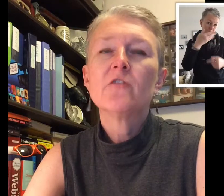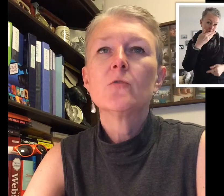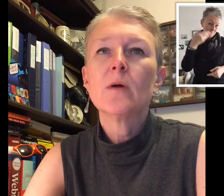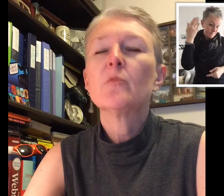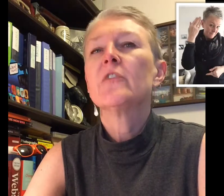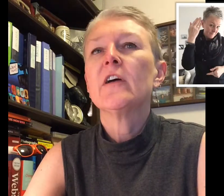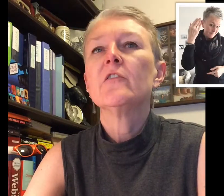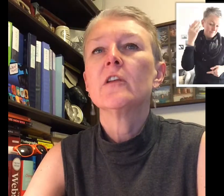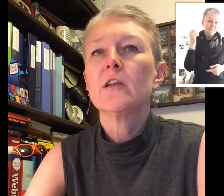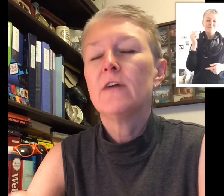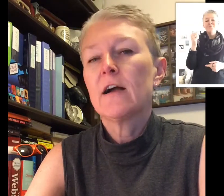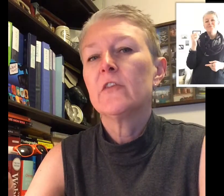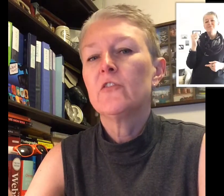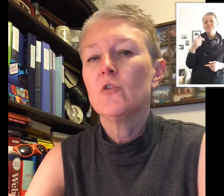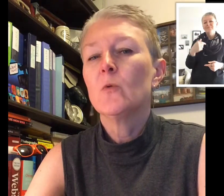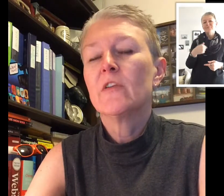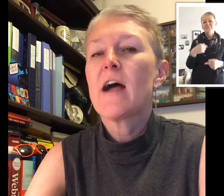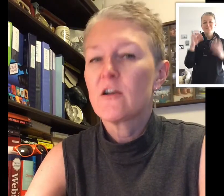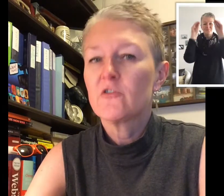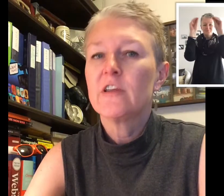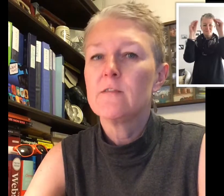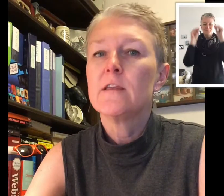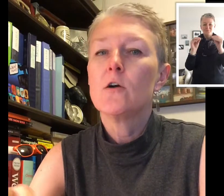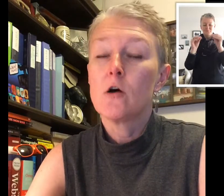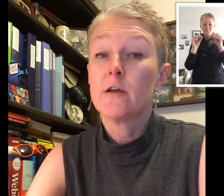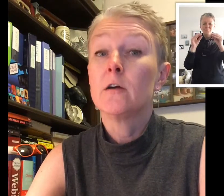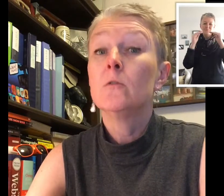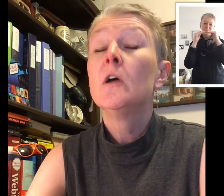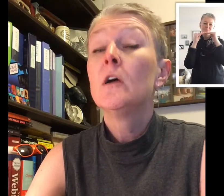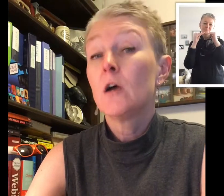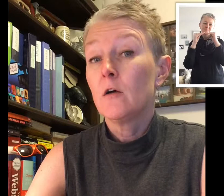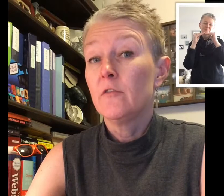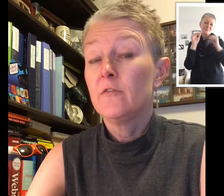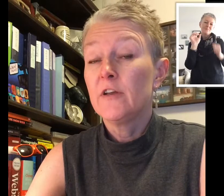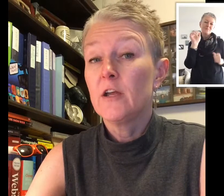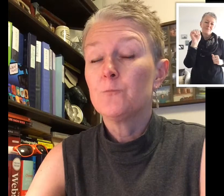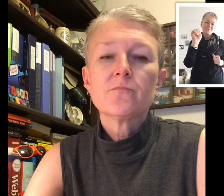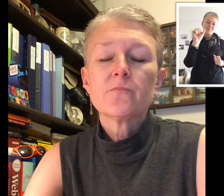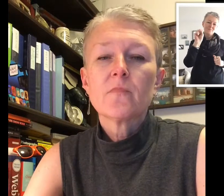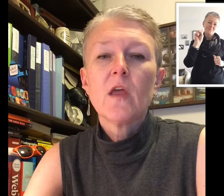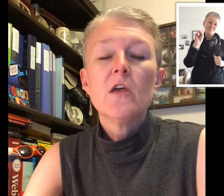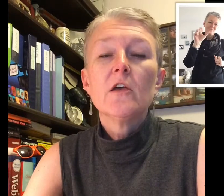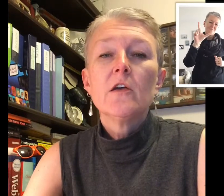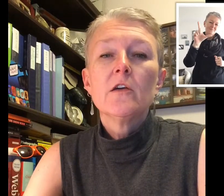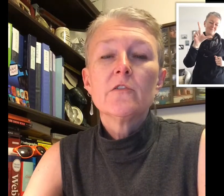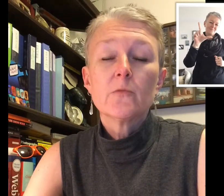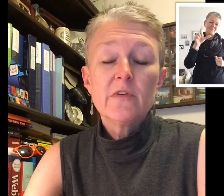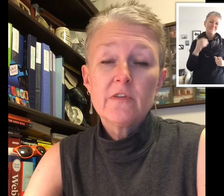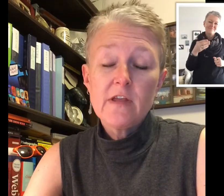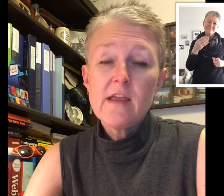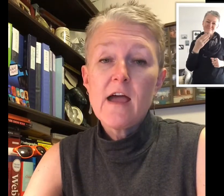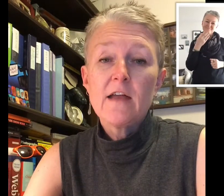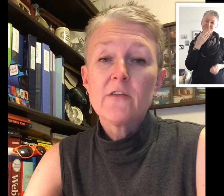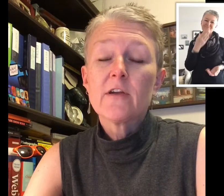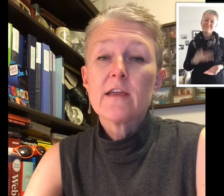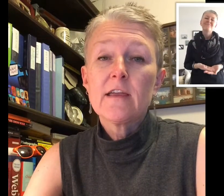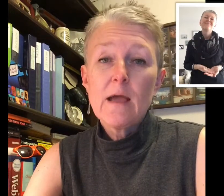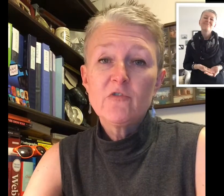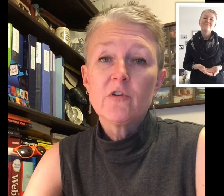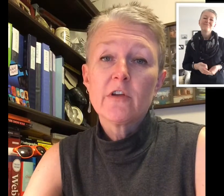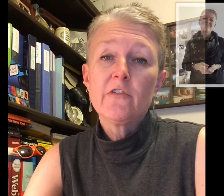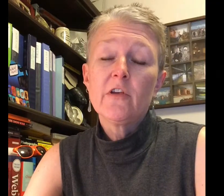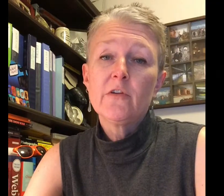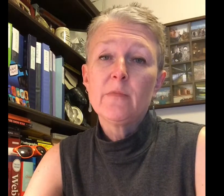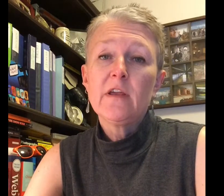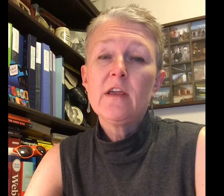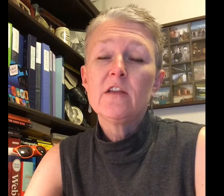You have to represent and give access to what is actually in the audio of the video. So recently, another